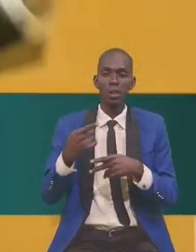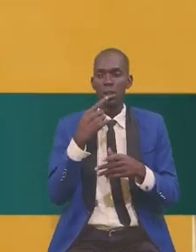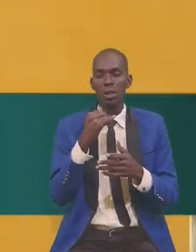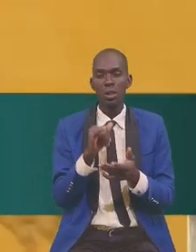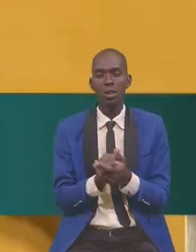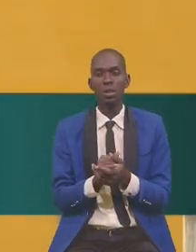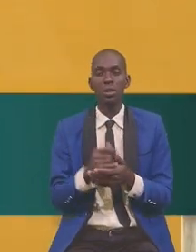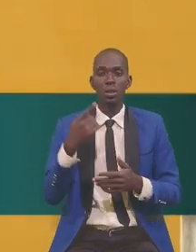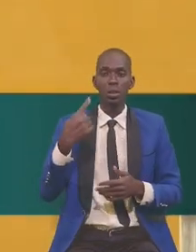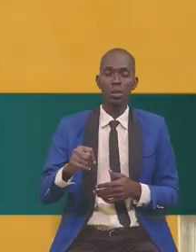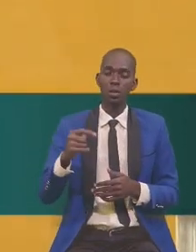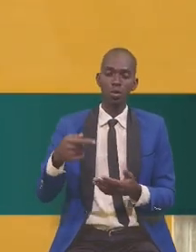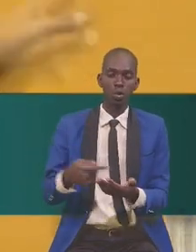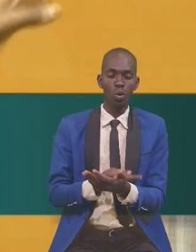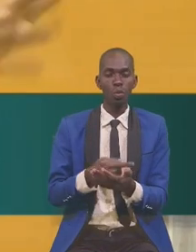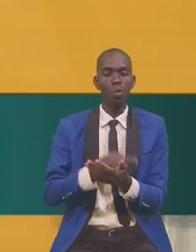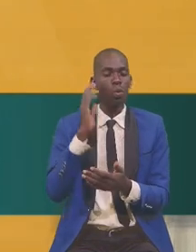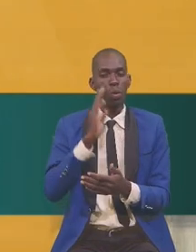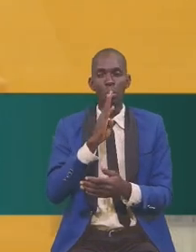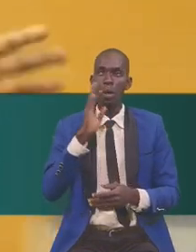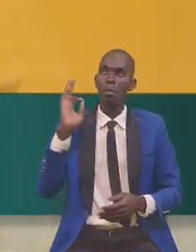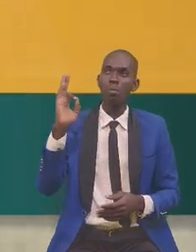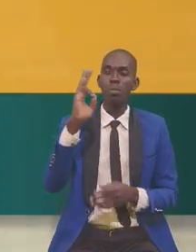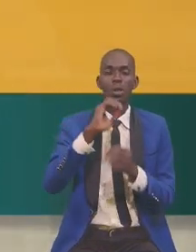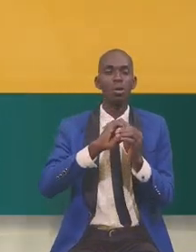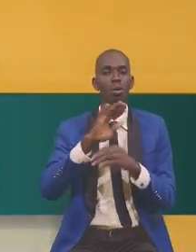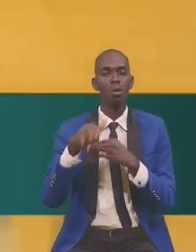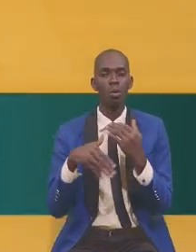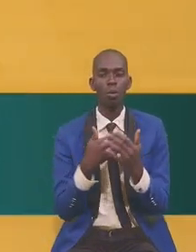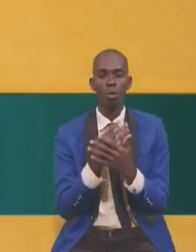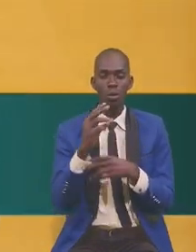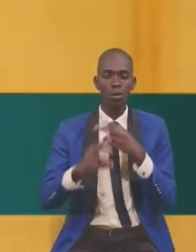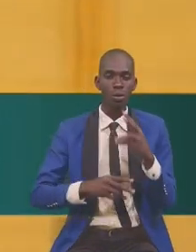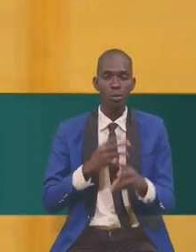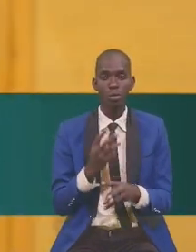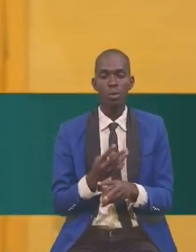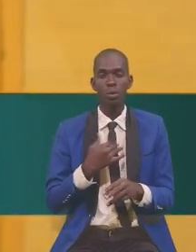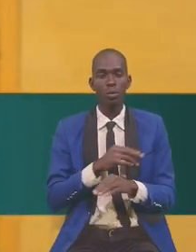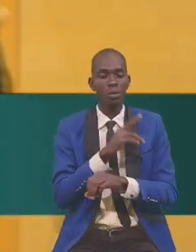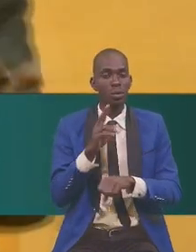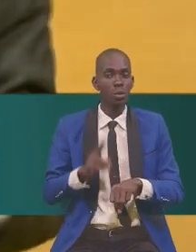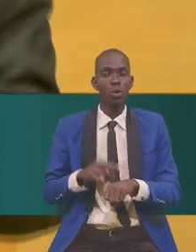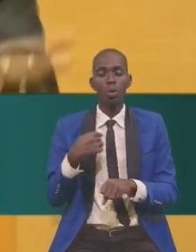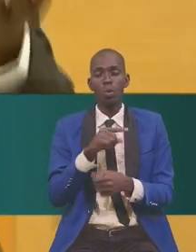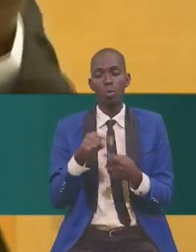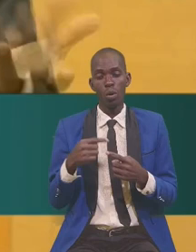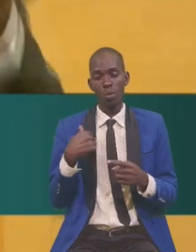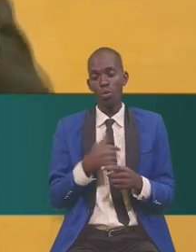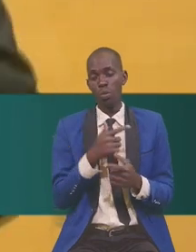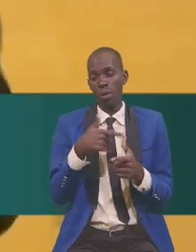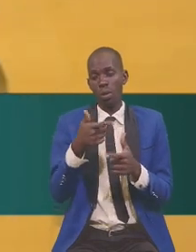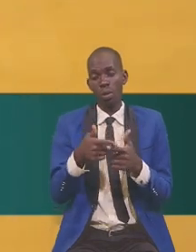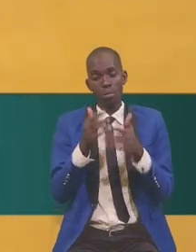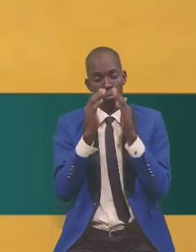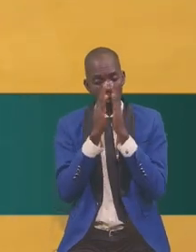gospel will be preached in all the world, in all nations. And when we come to pray, we pray according